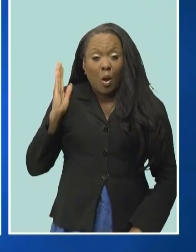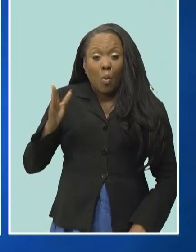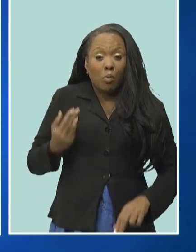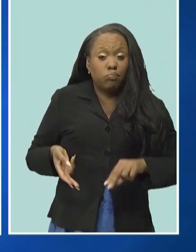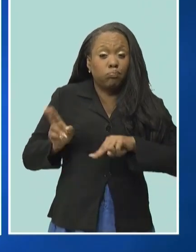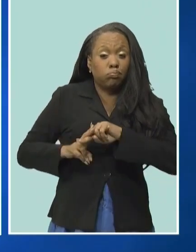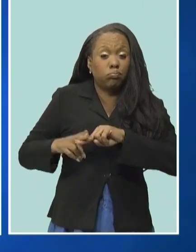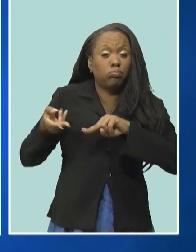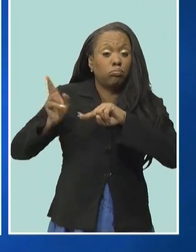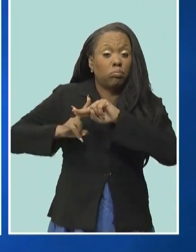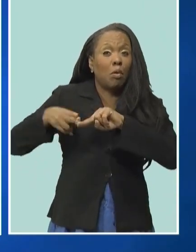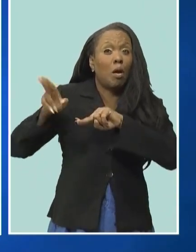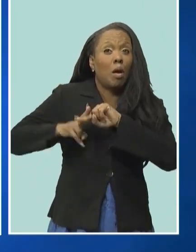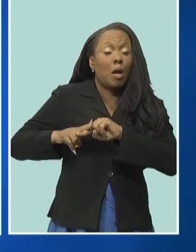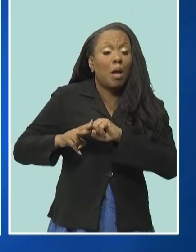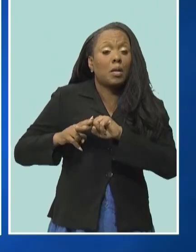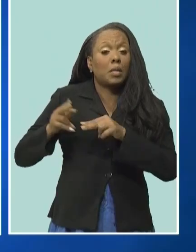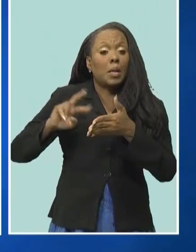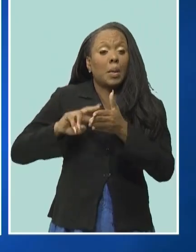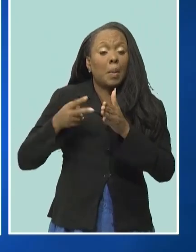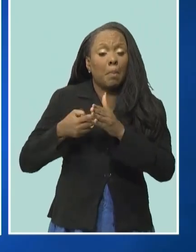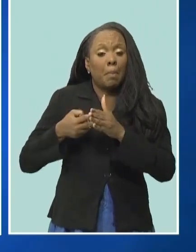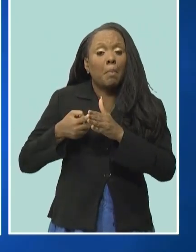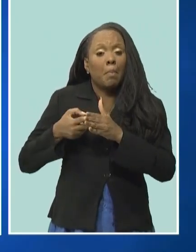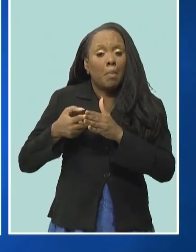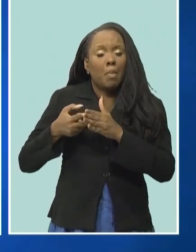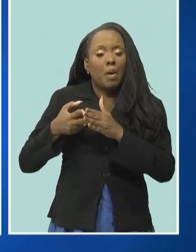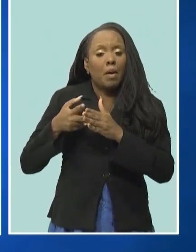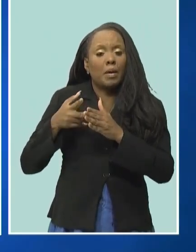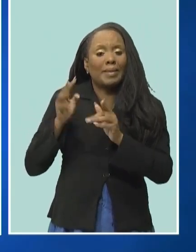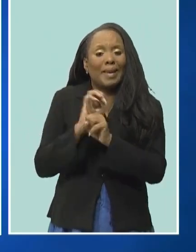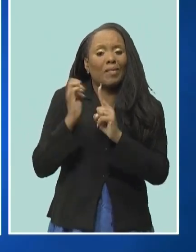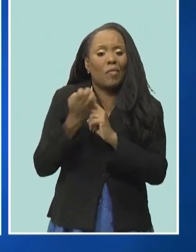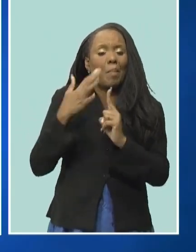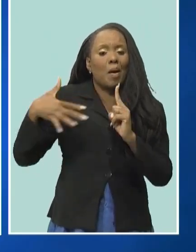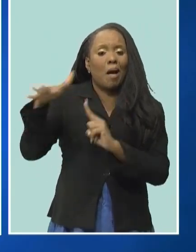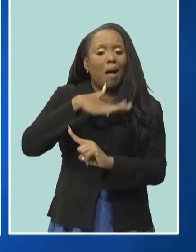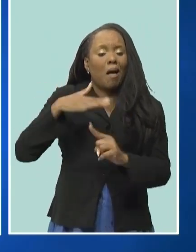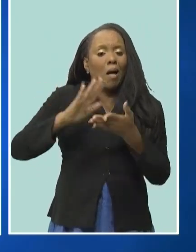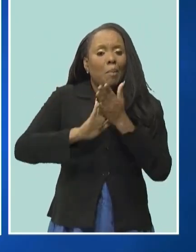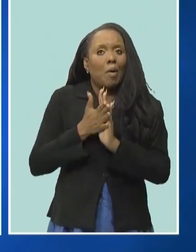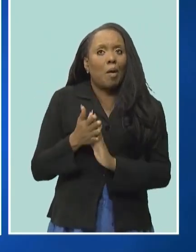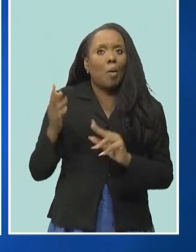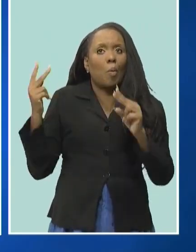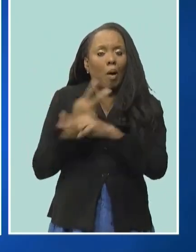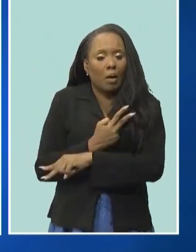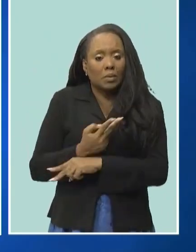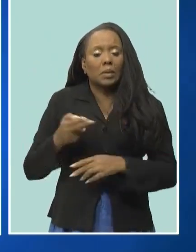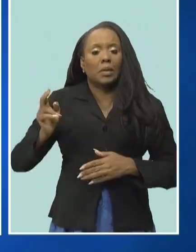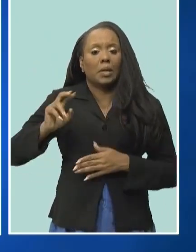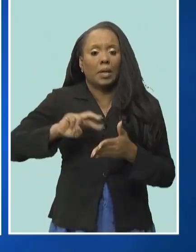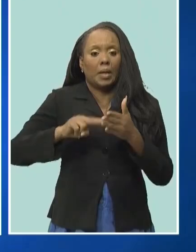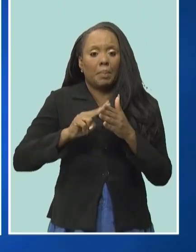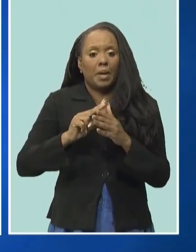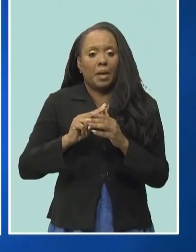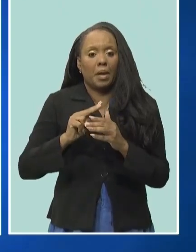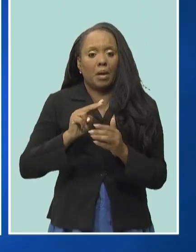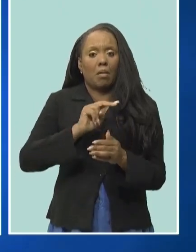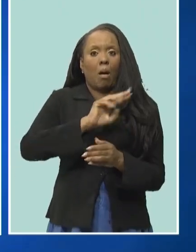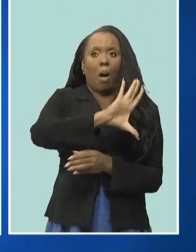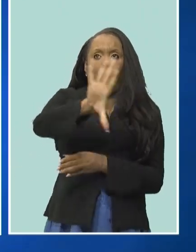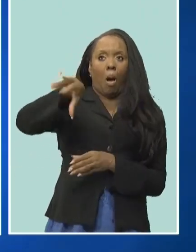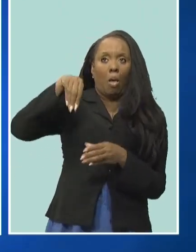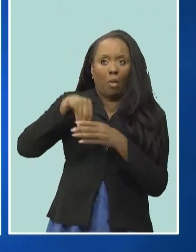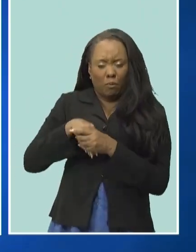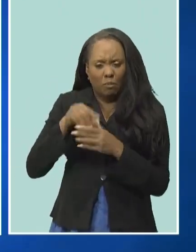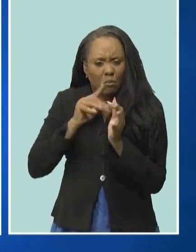ago. So, for all of us, and that goes to all hands on deck, for all of us, it is